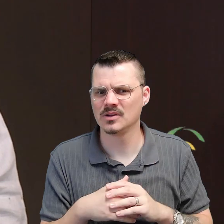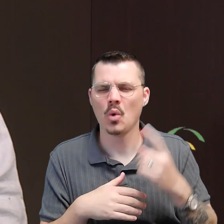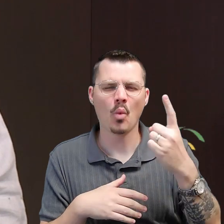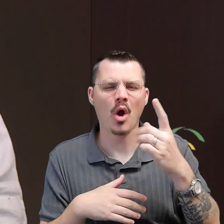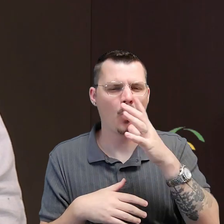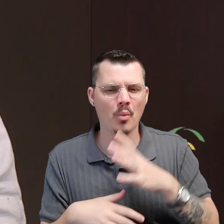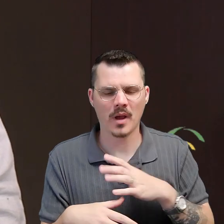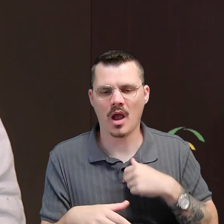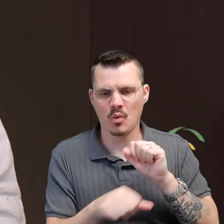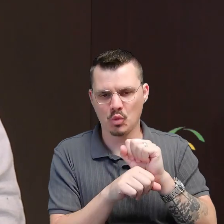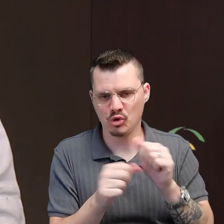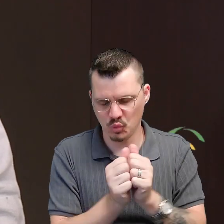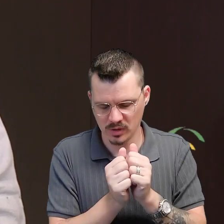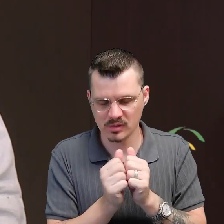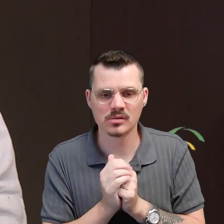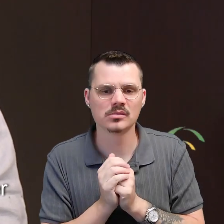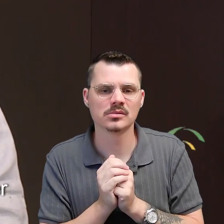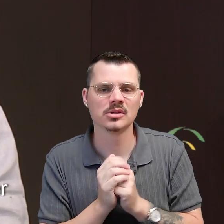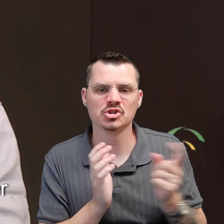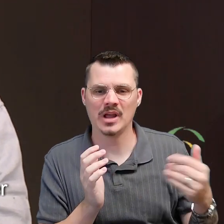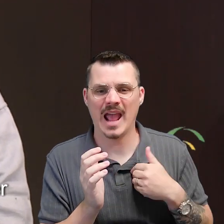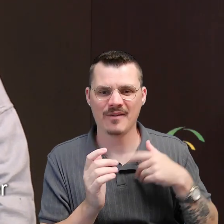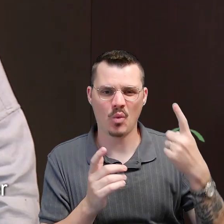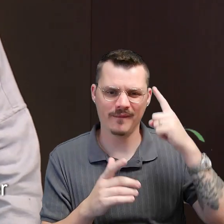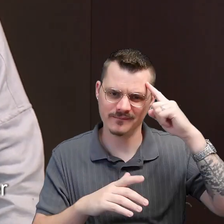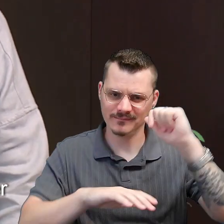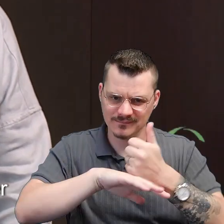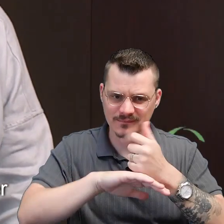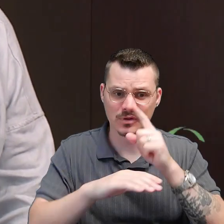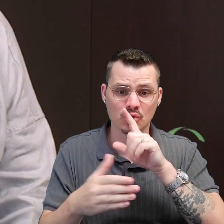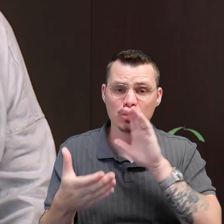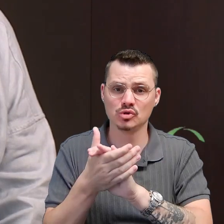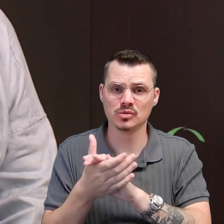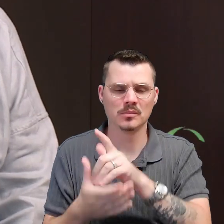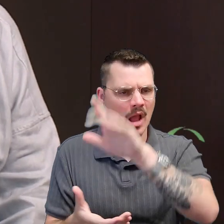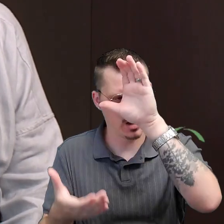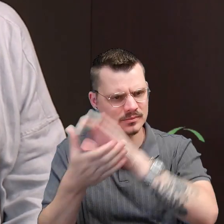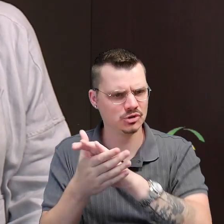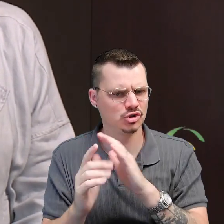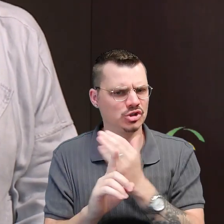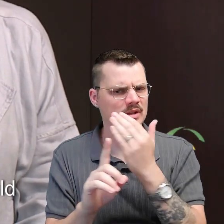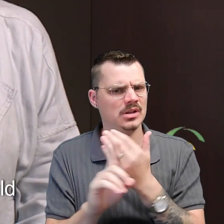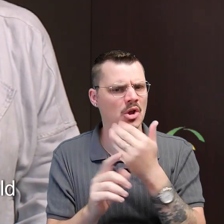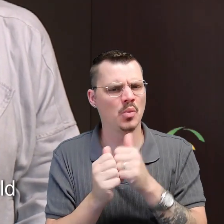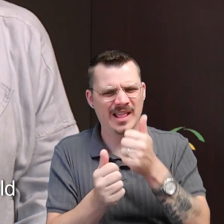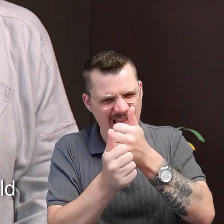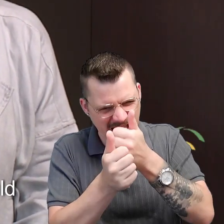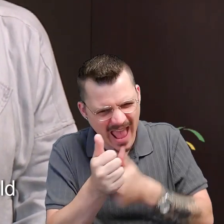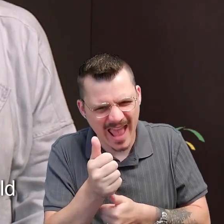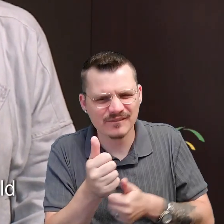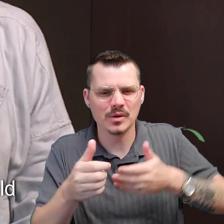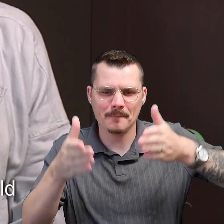One lady I worked with, she had this fixed delusion that her husband was cheating on her with